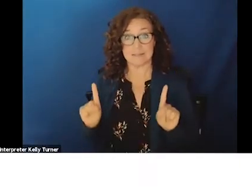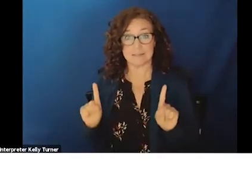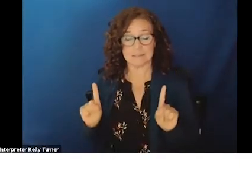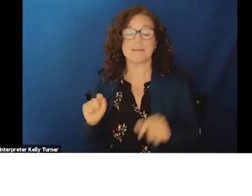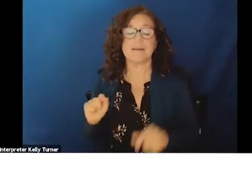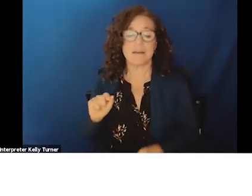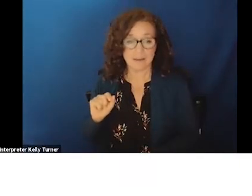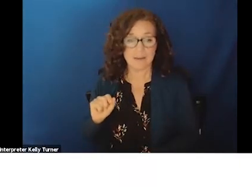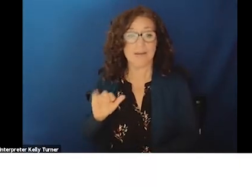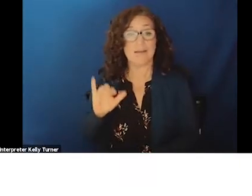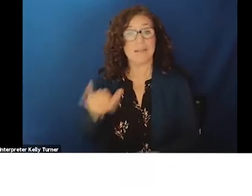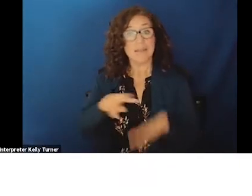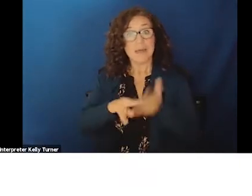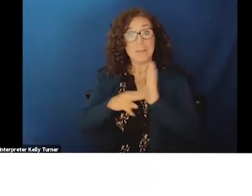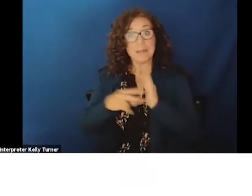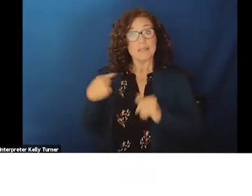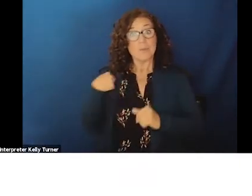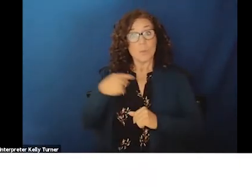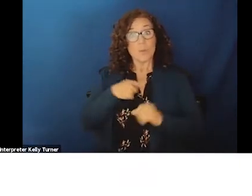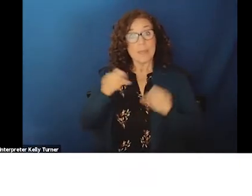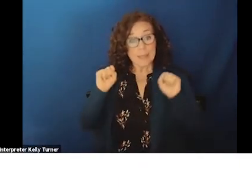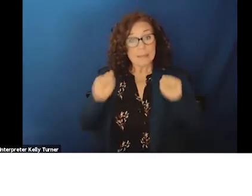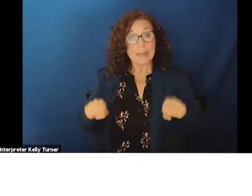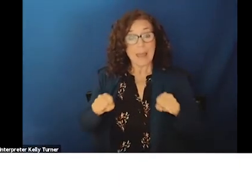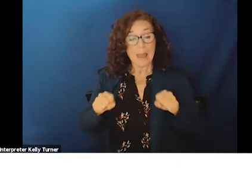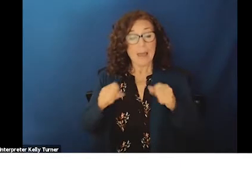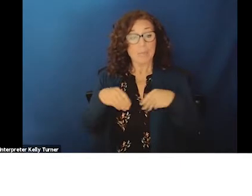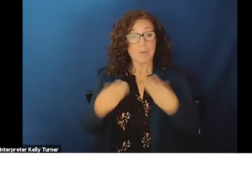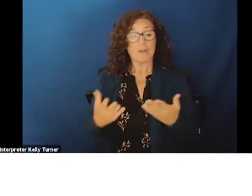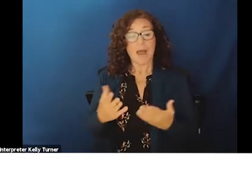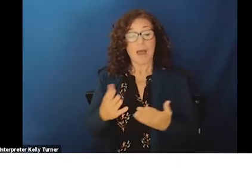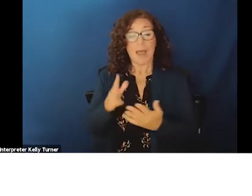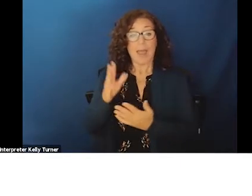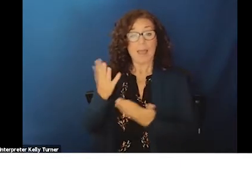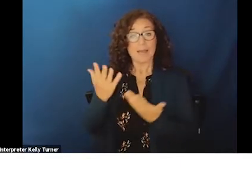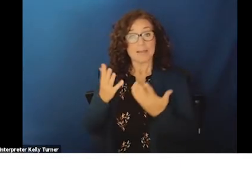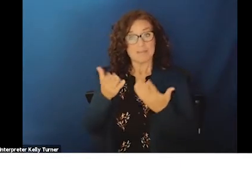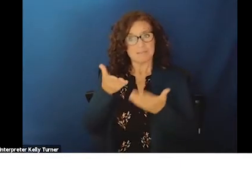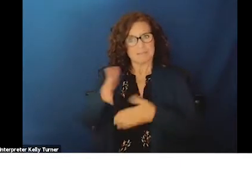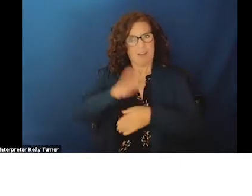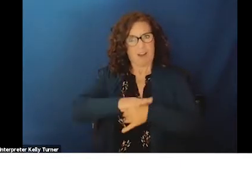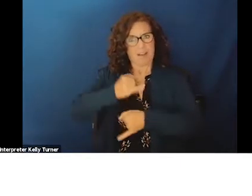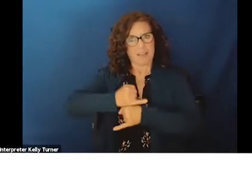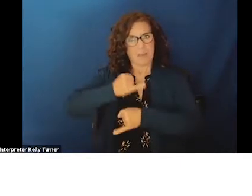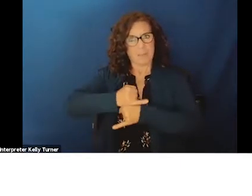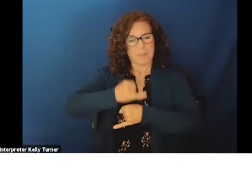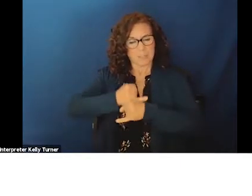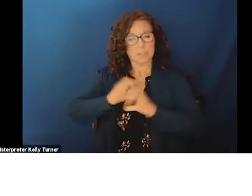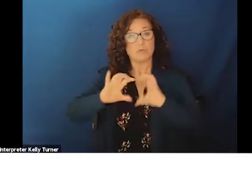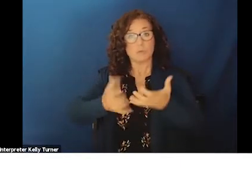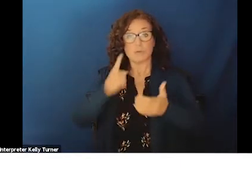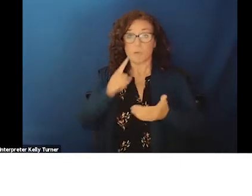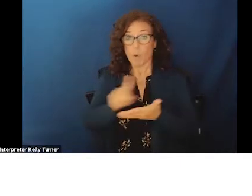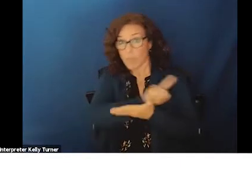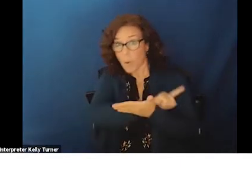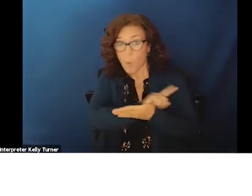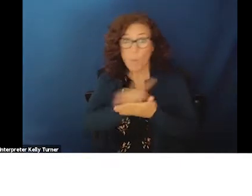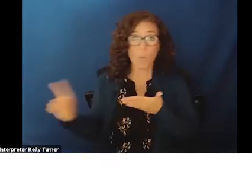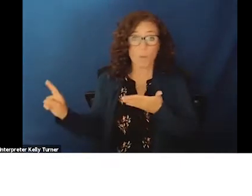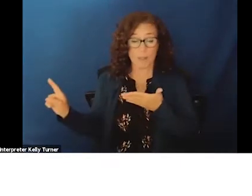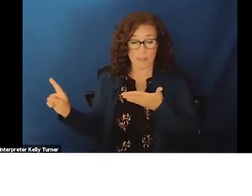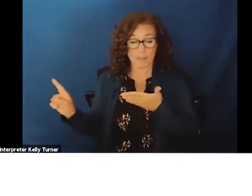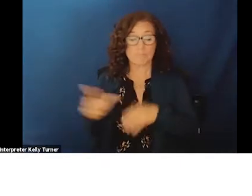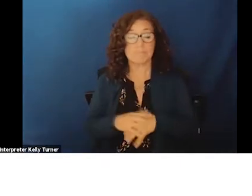to have our in-person Group A and B students for the entire week. It has also, since